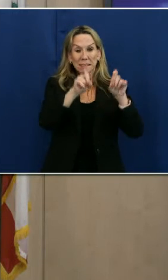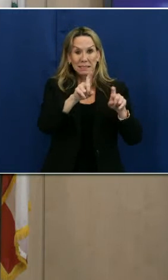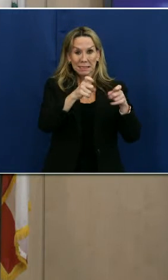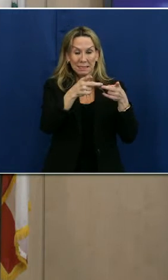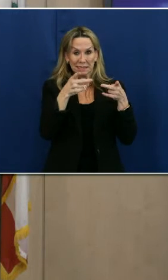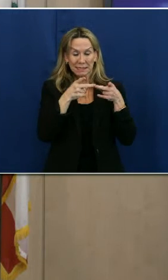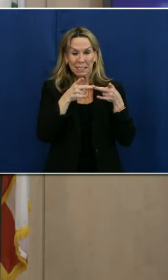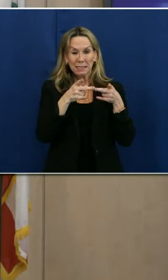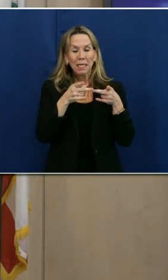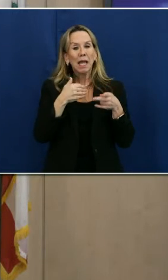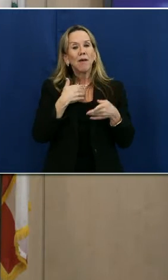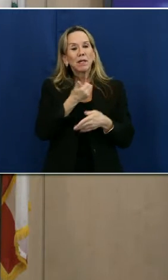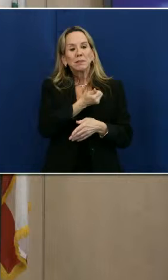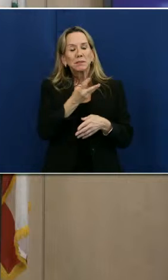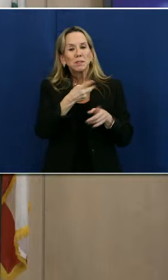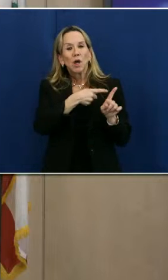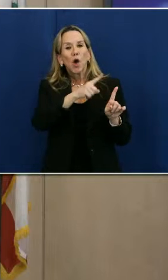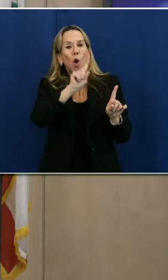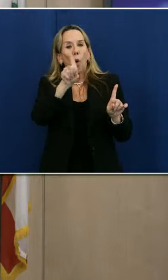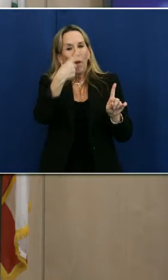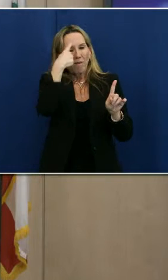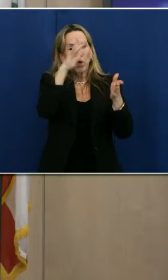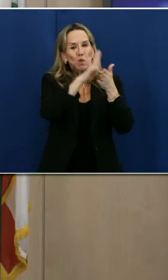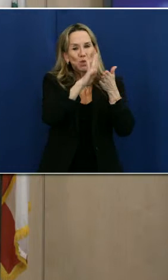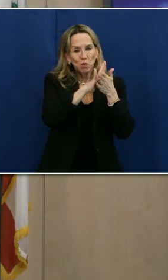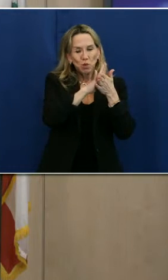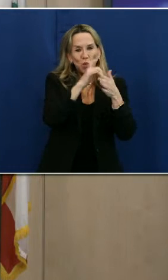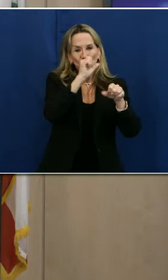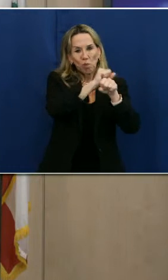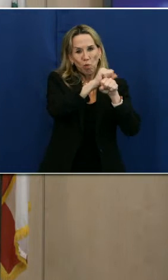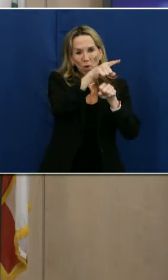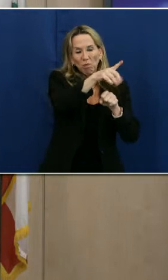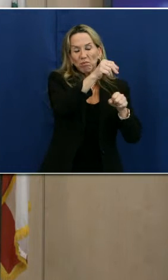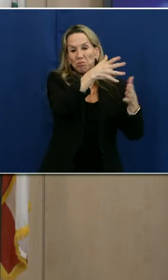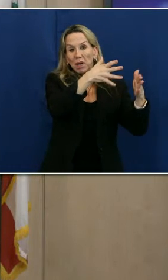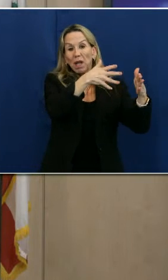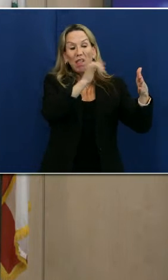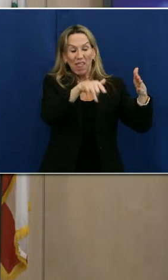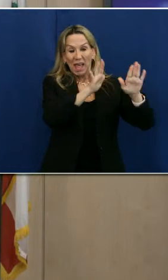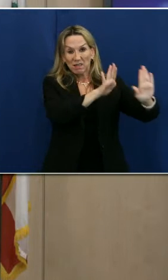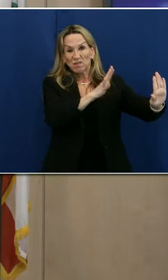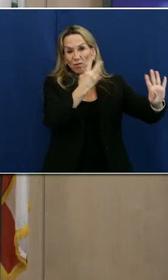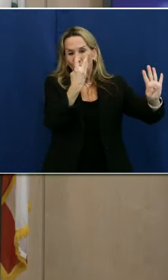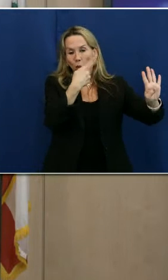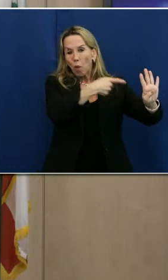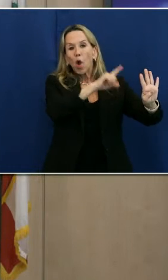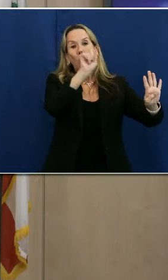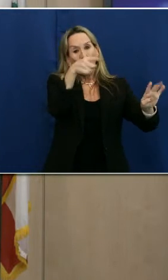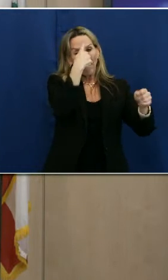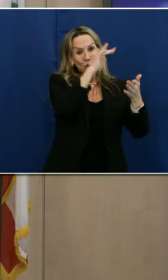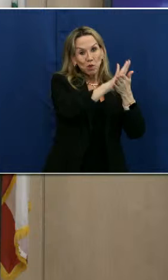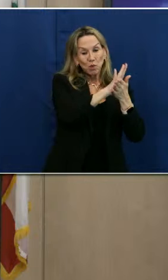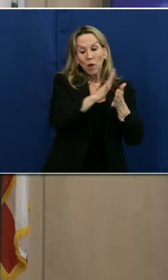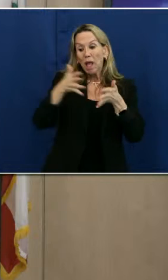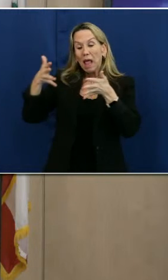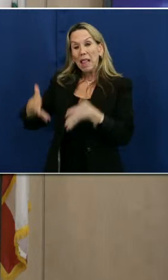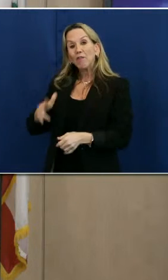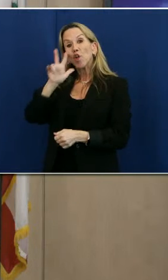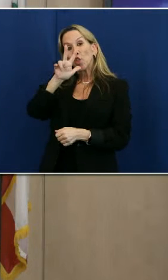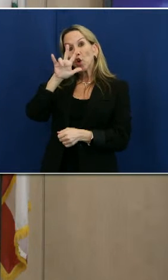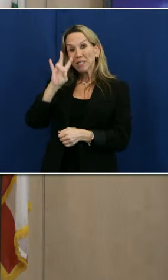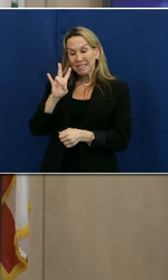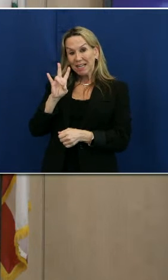be coordinated through the school. That's school personnel. The 37 remaining of our sites are